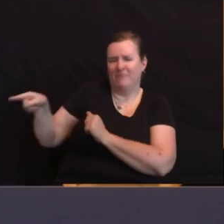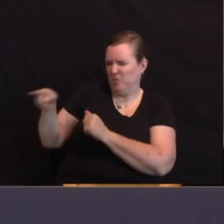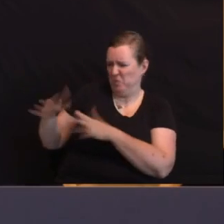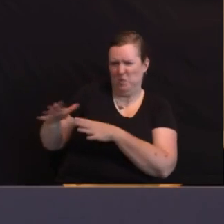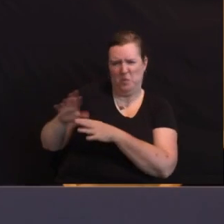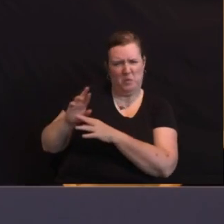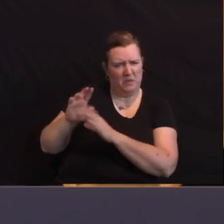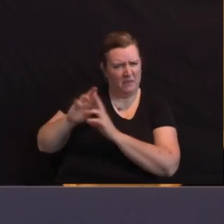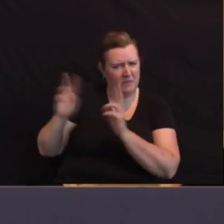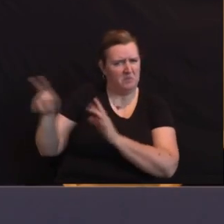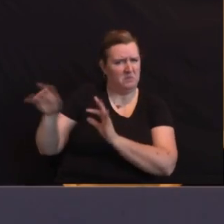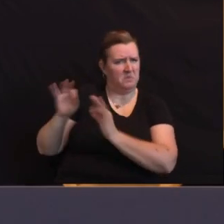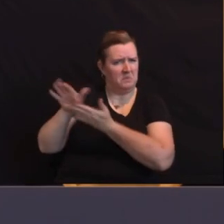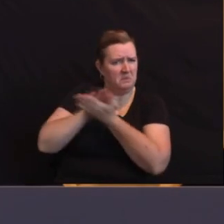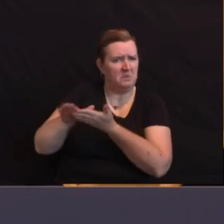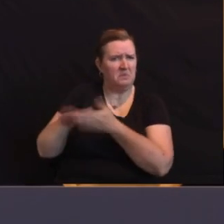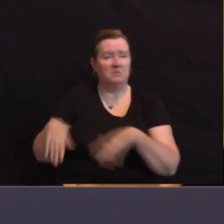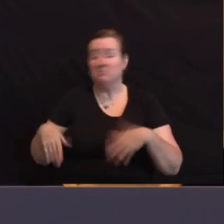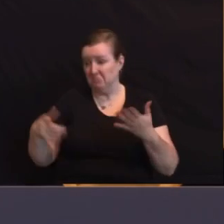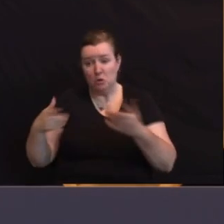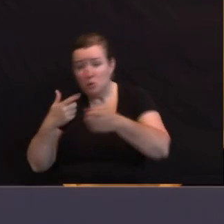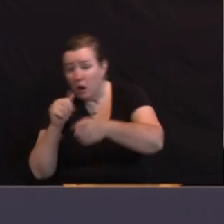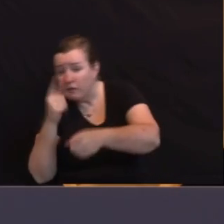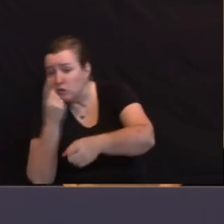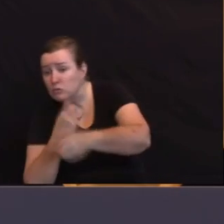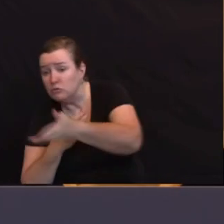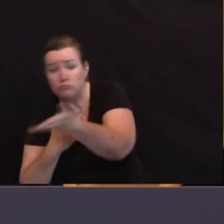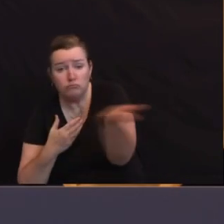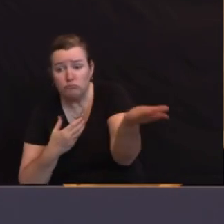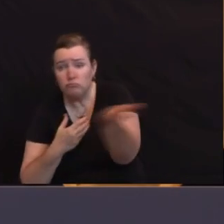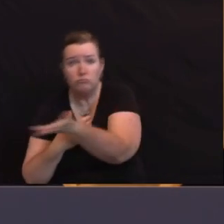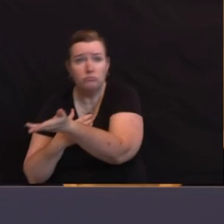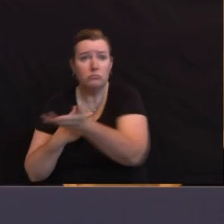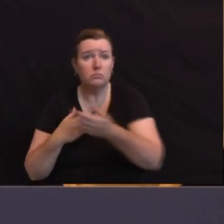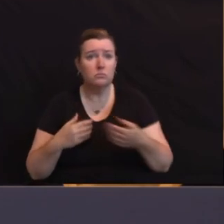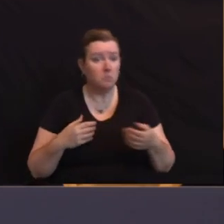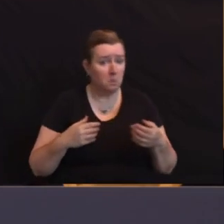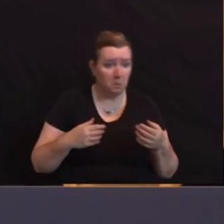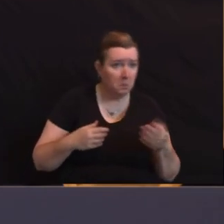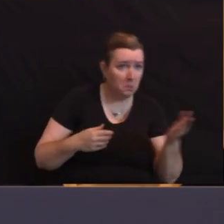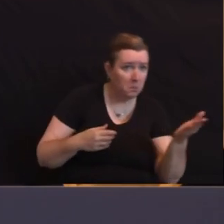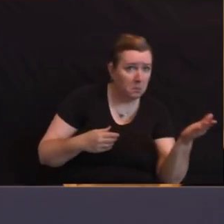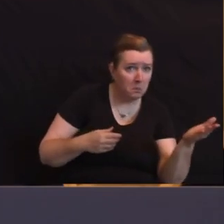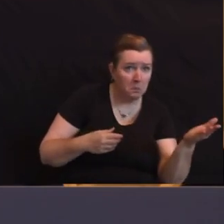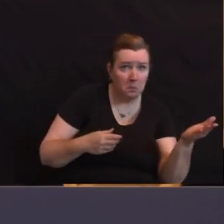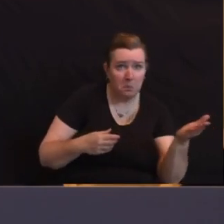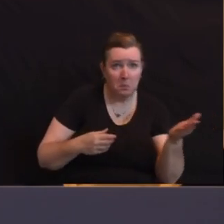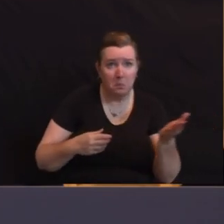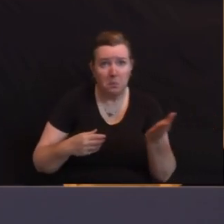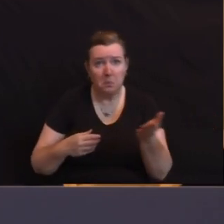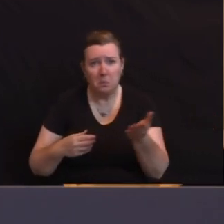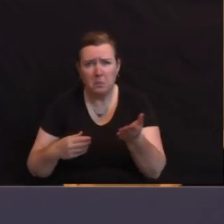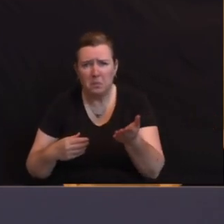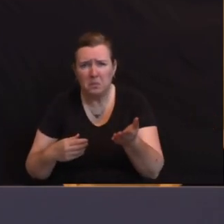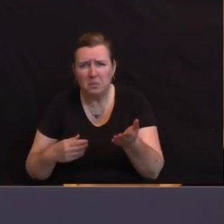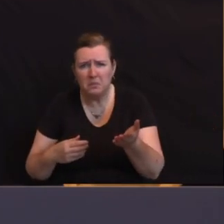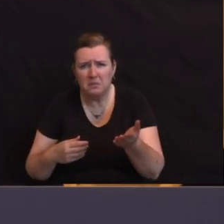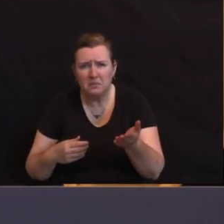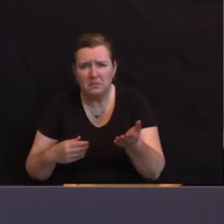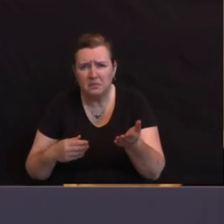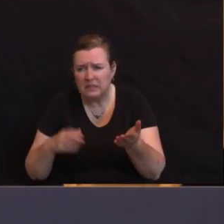Nope, nothing today. I'll slip you another 20. How about you, sir? You too? Okay. Stacy, my guess is you've got a question, so I can't make the same